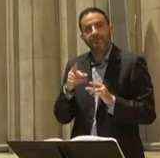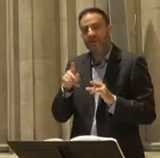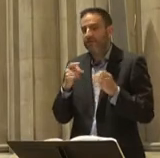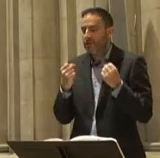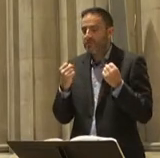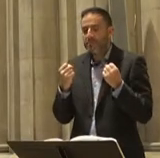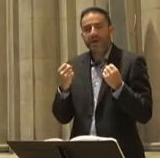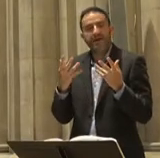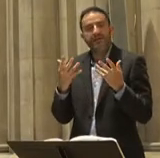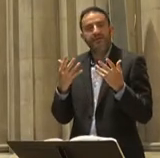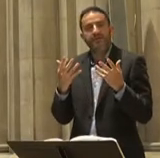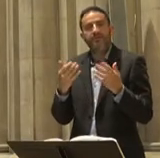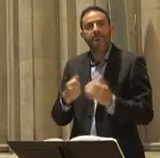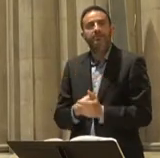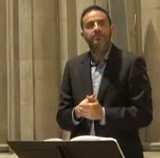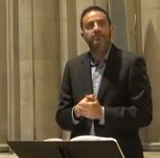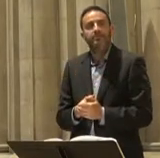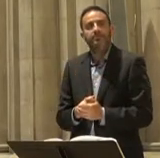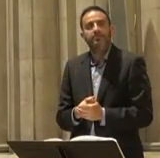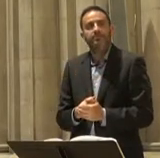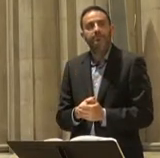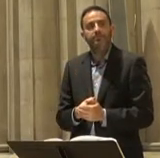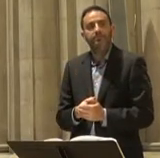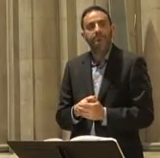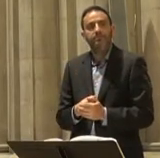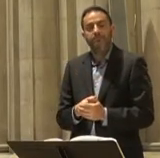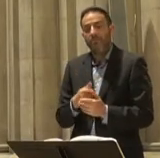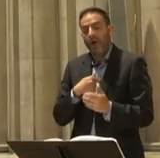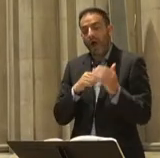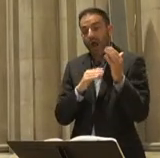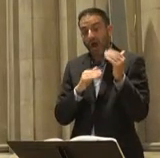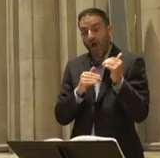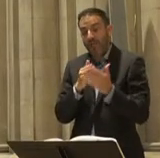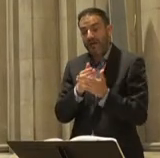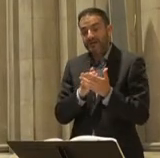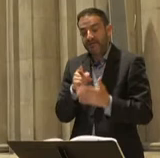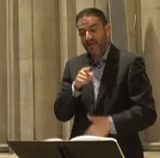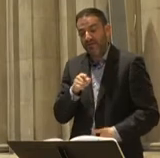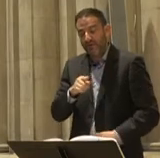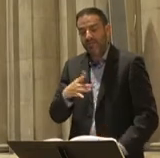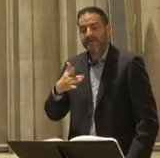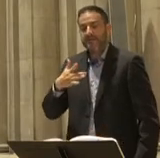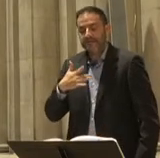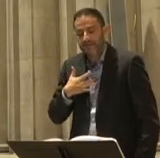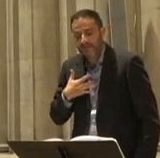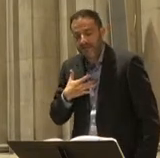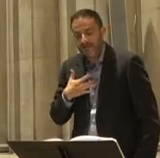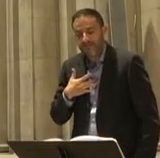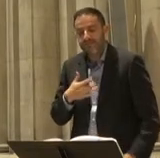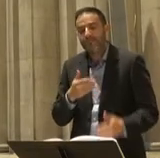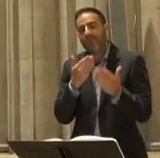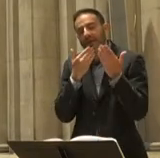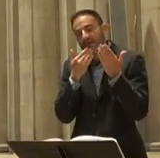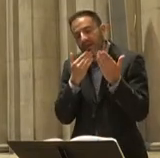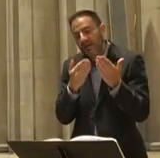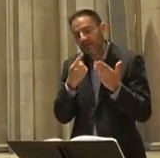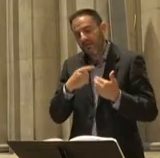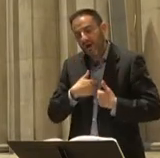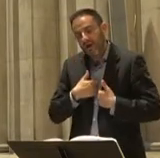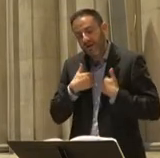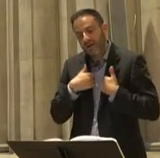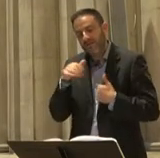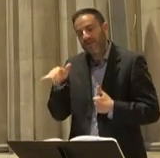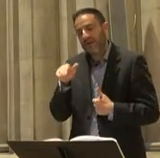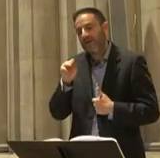many. And I hope some of you will feel moved to go down and give thanks for a life like Matthew,